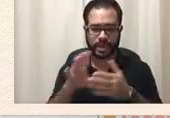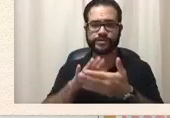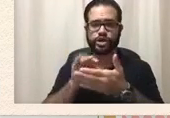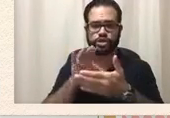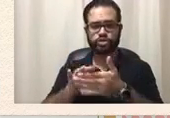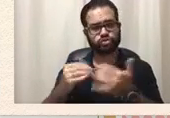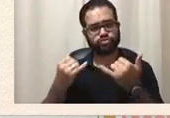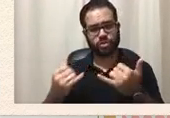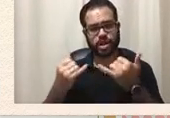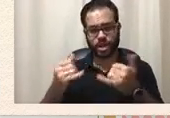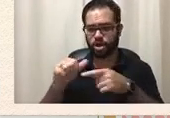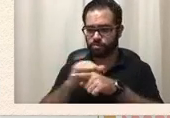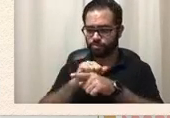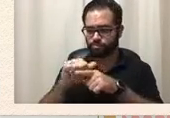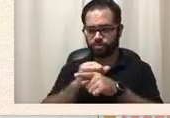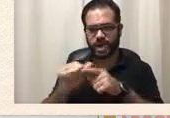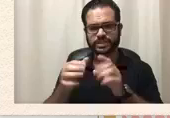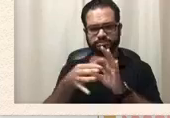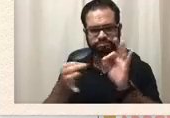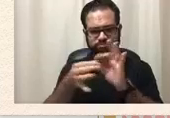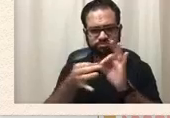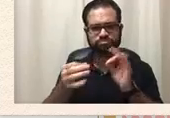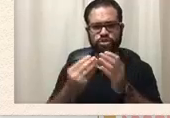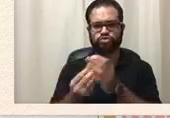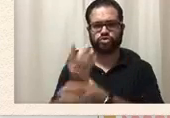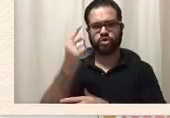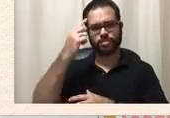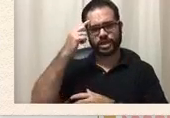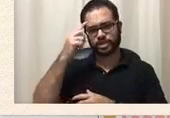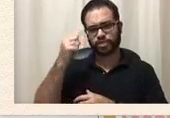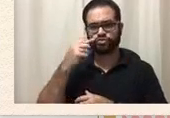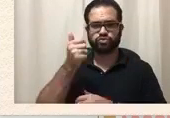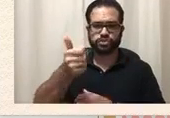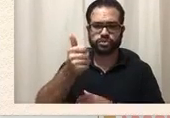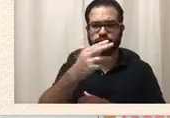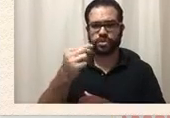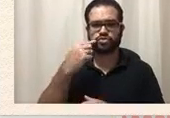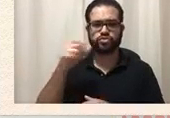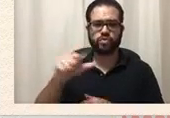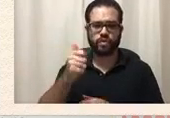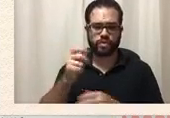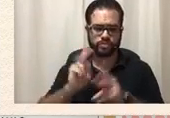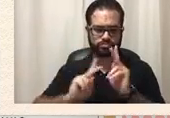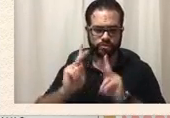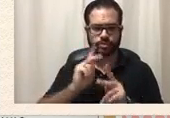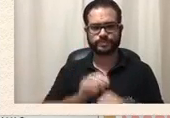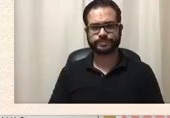growth mindset phrases to yourself and even to your child and your student.